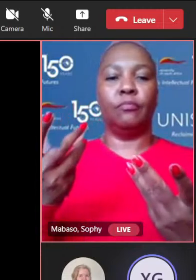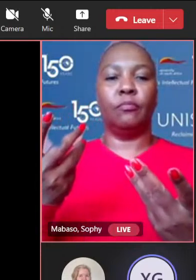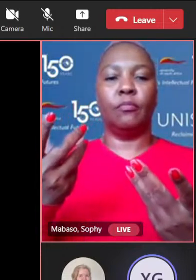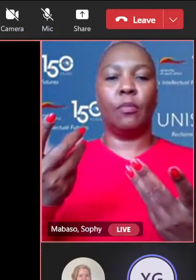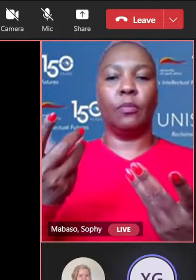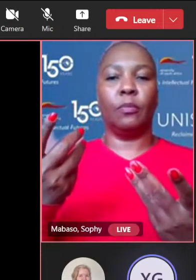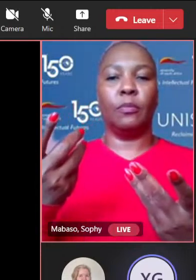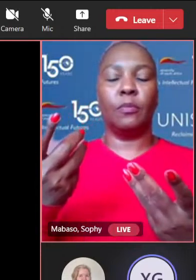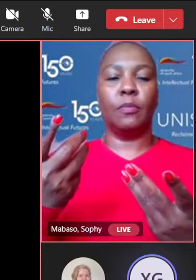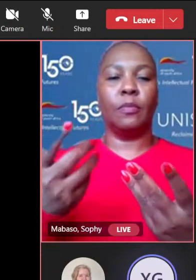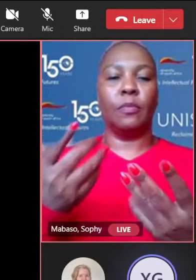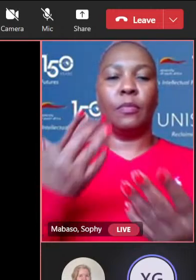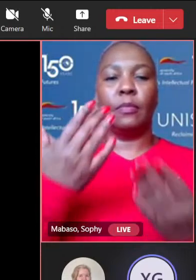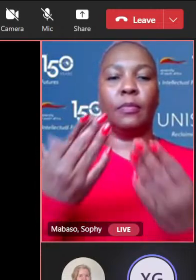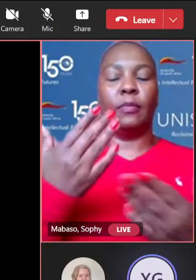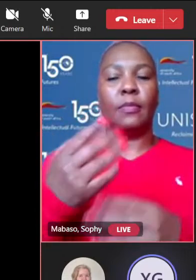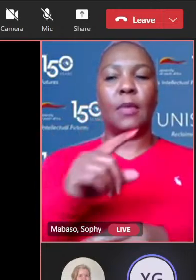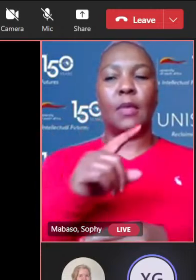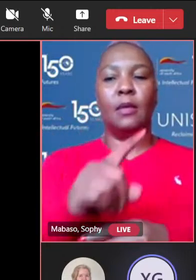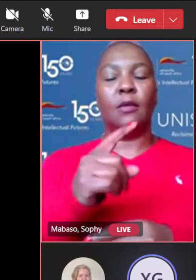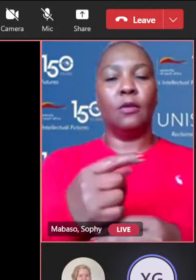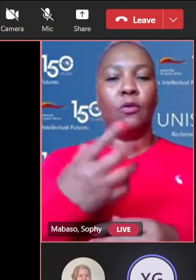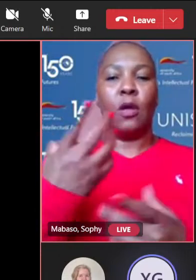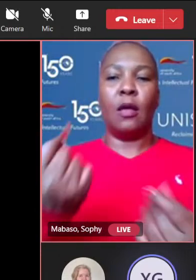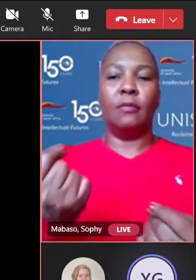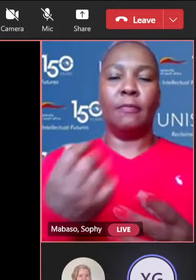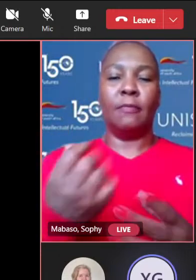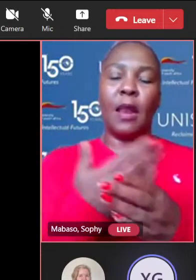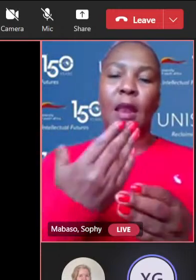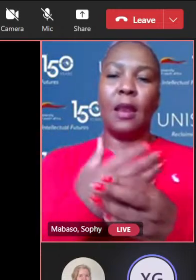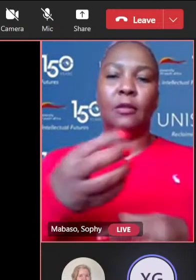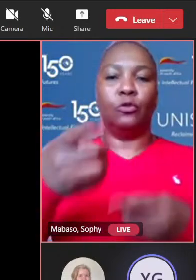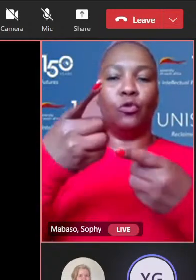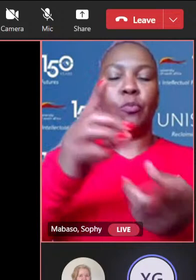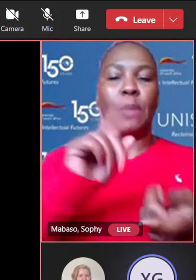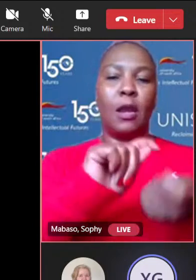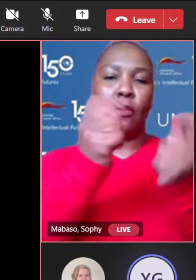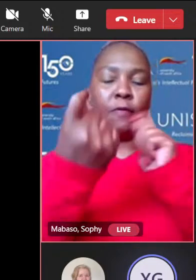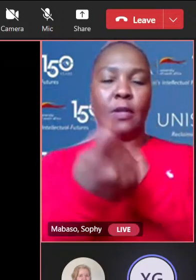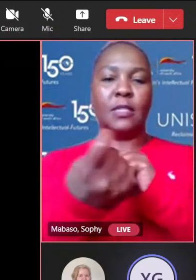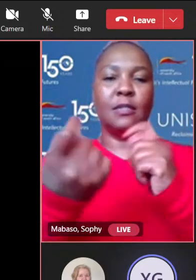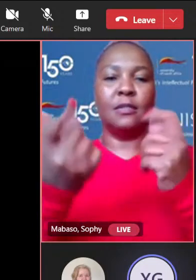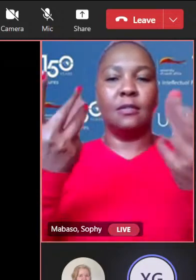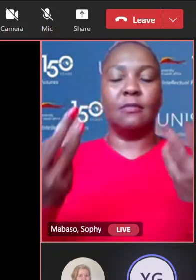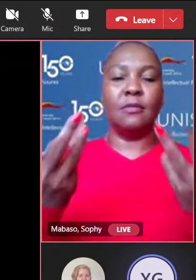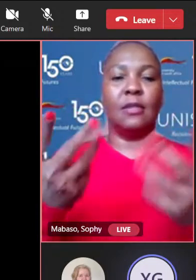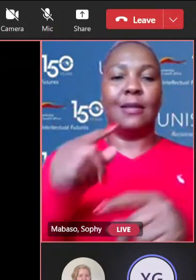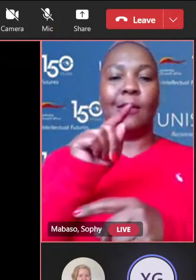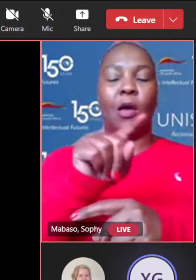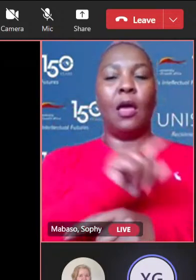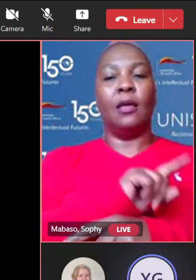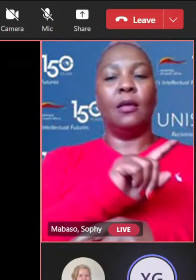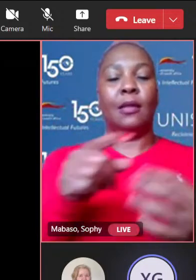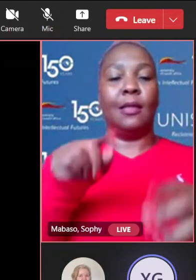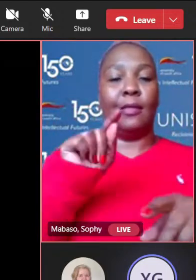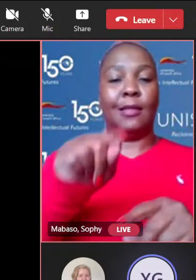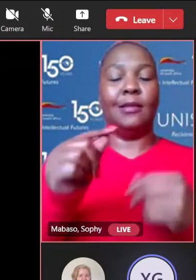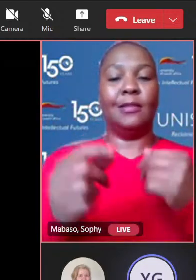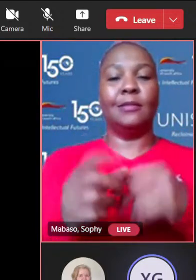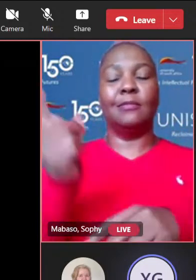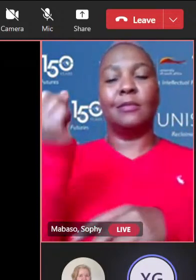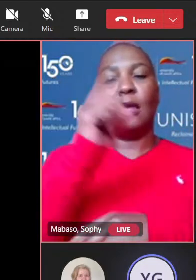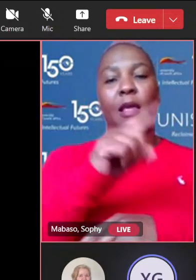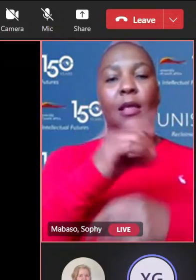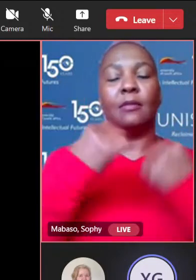Then you will have file management, document conversion, because these days your assignments are required to